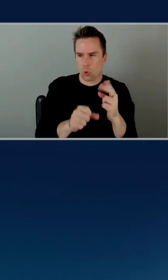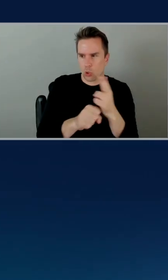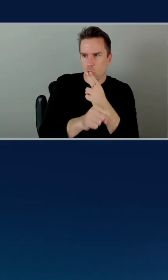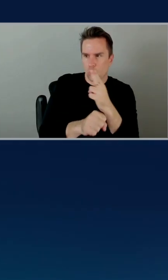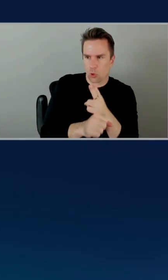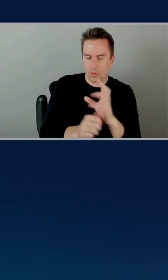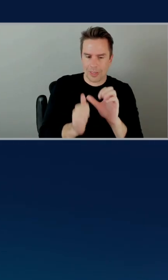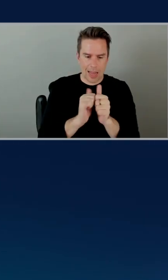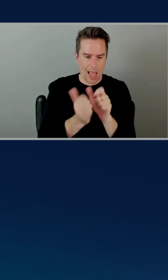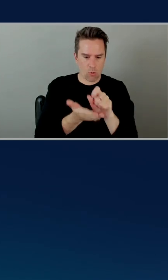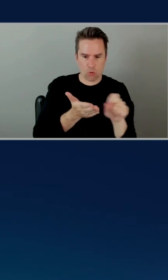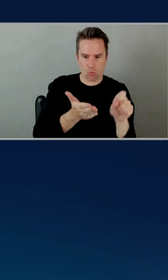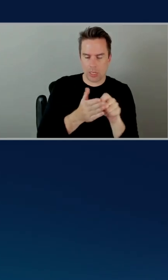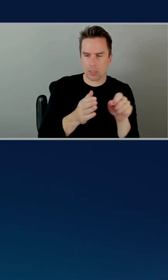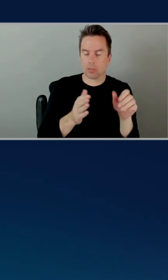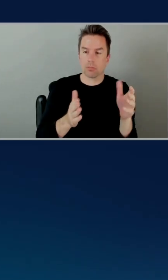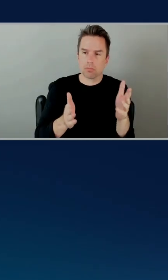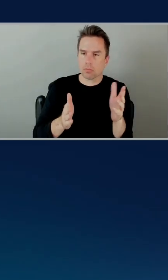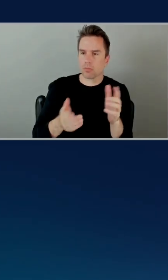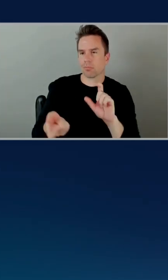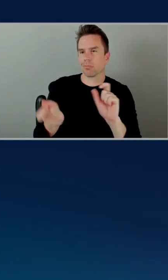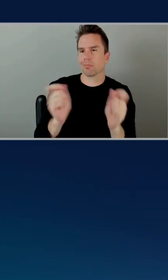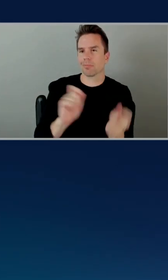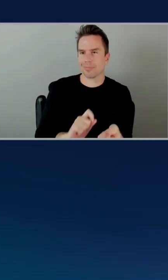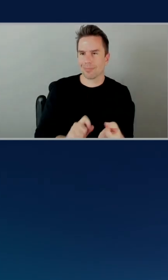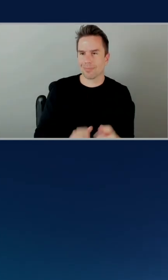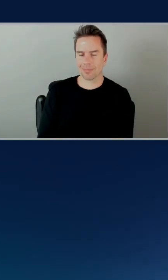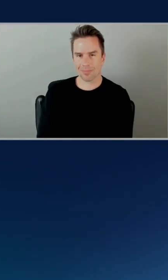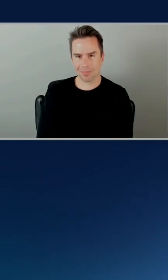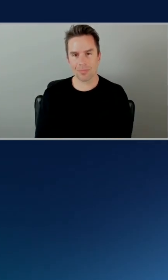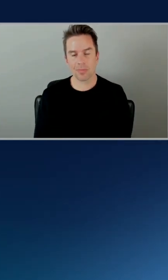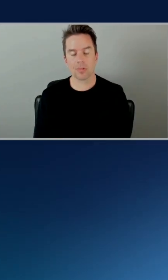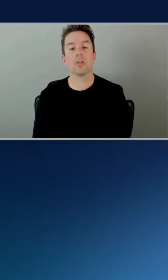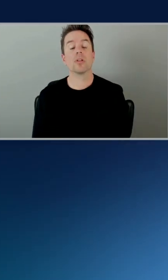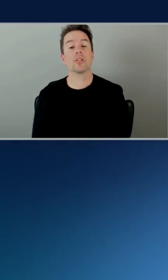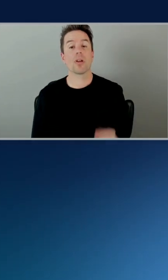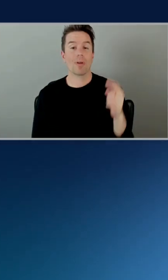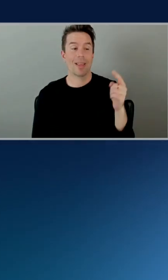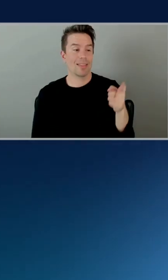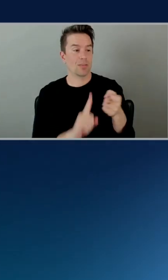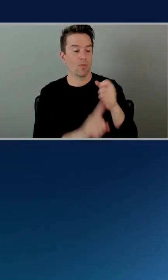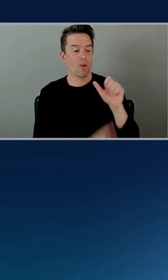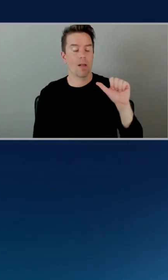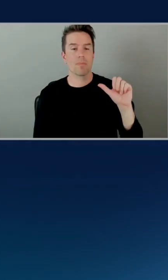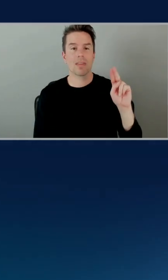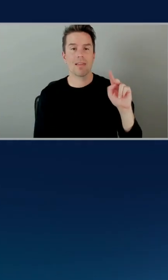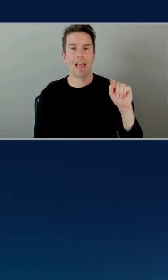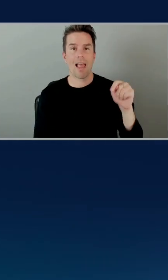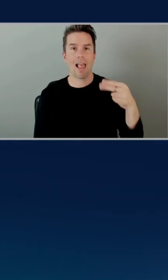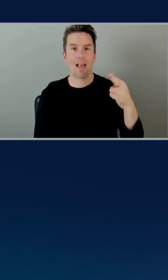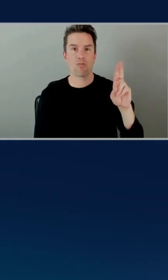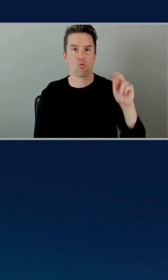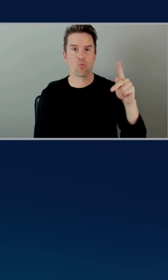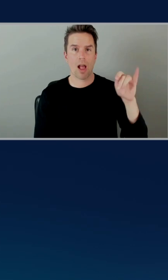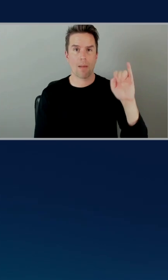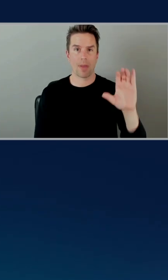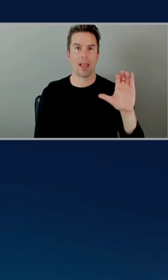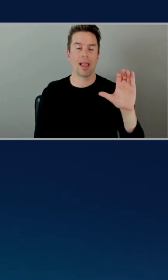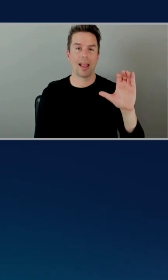one of the best pieces of advice, and this came from some of the Anthropic prompt engineers that we worked with. They said, treat it like another